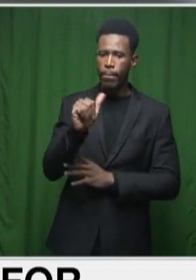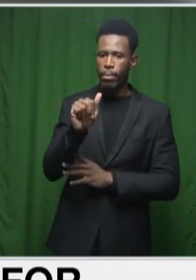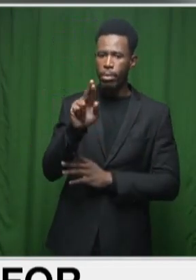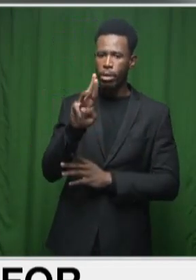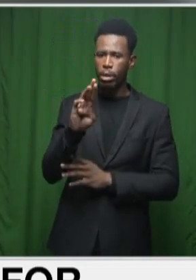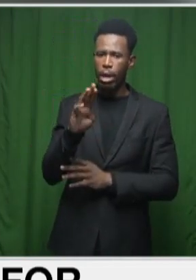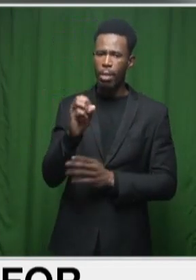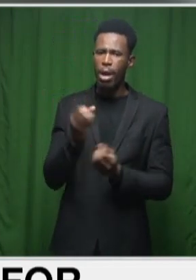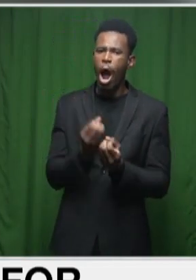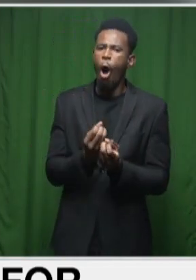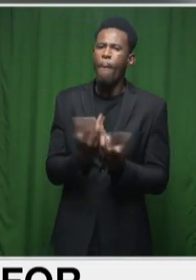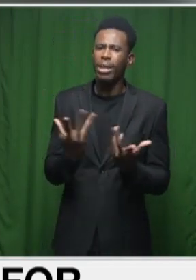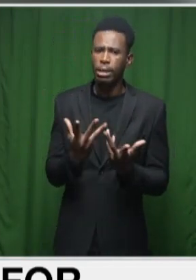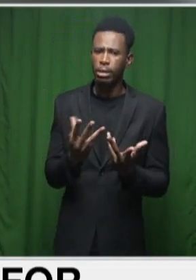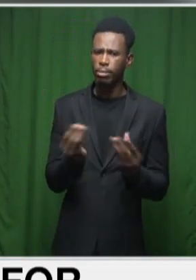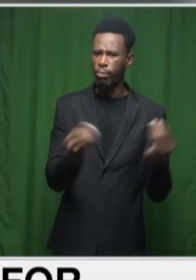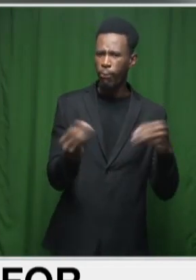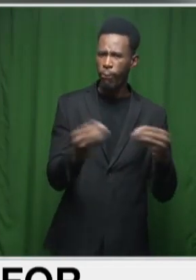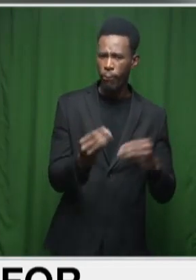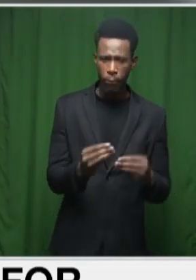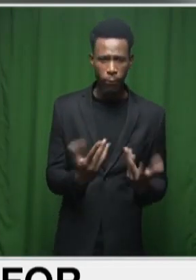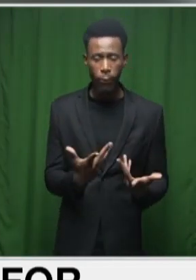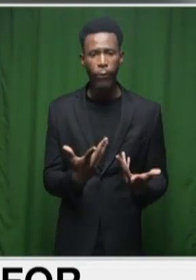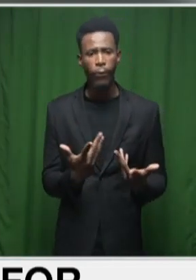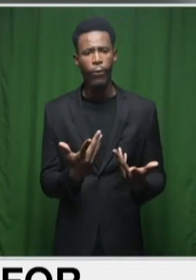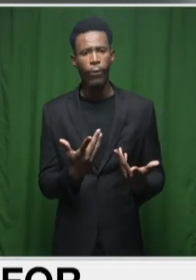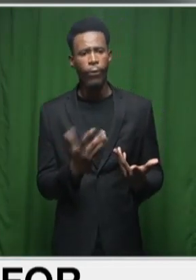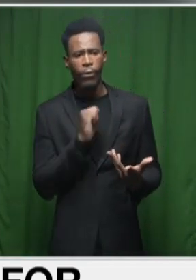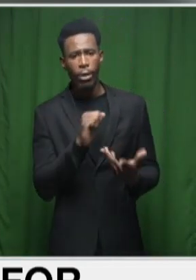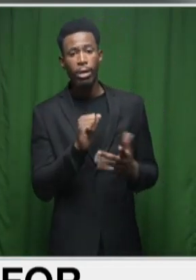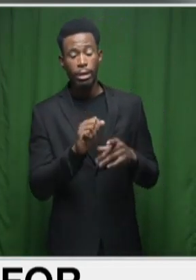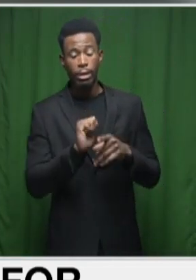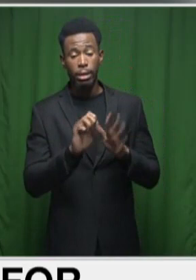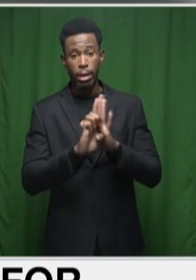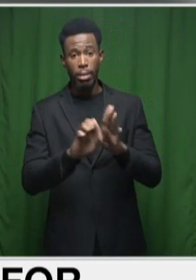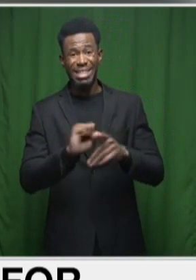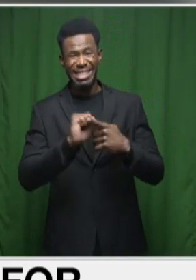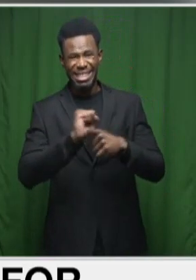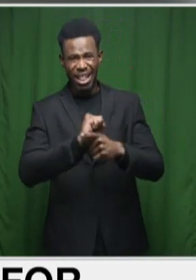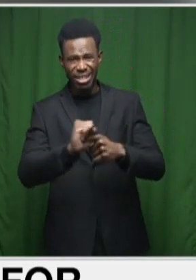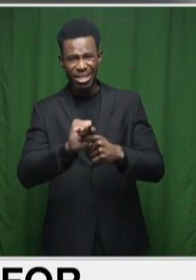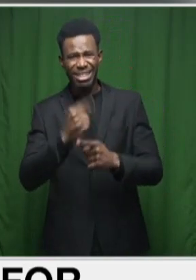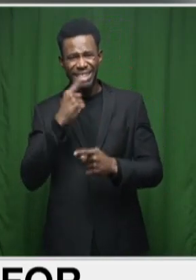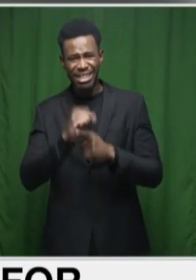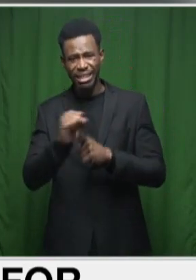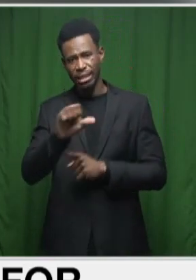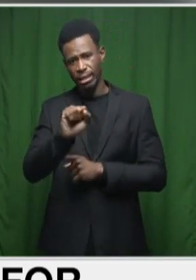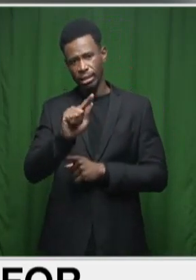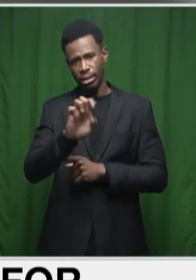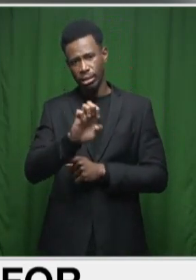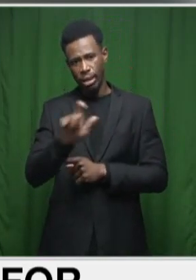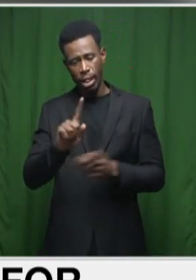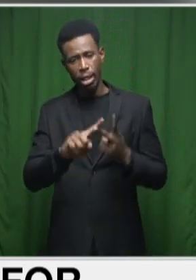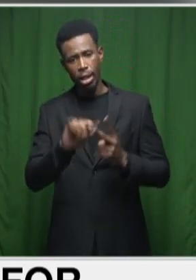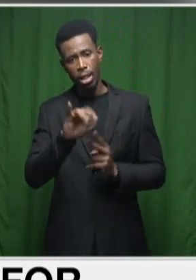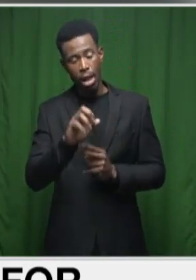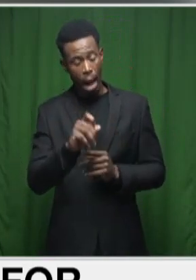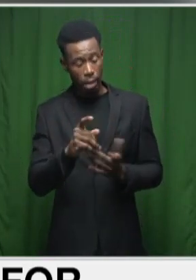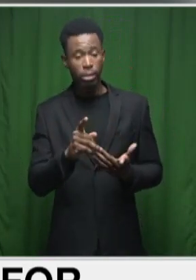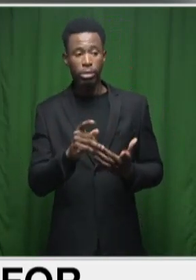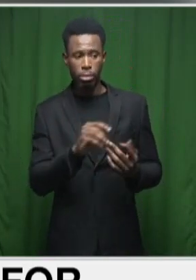of, for example, when iron and steel, then you have to later on, pay for